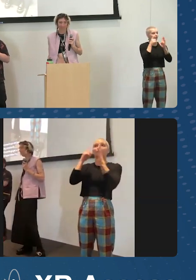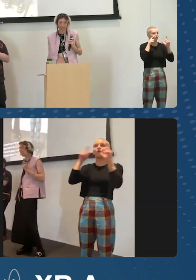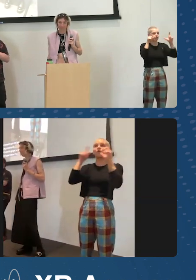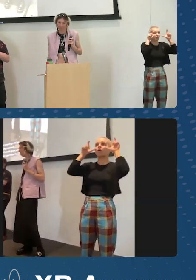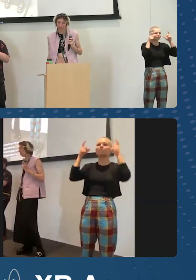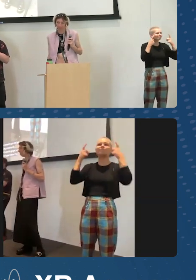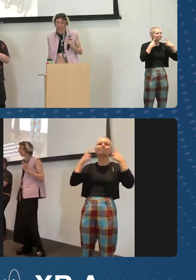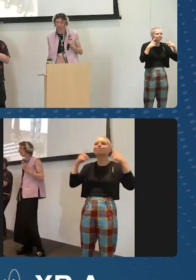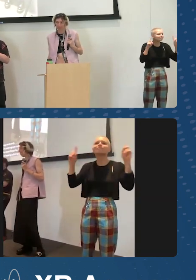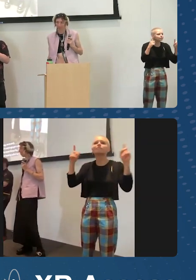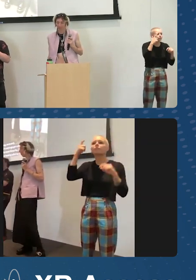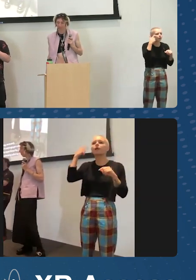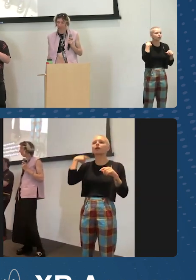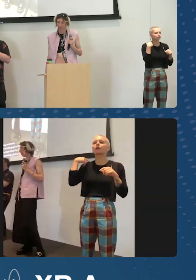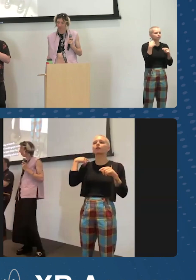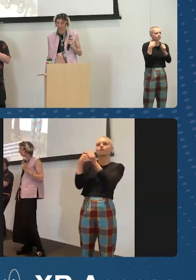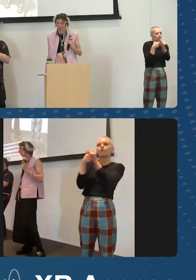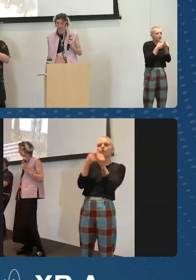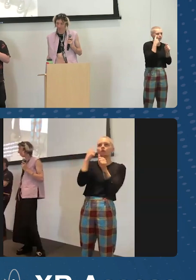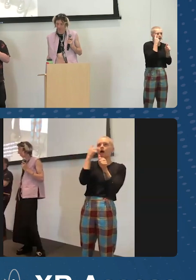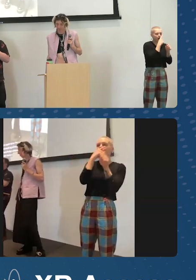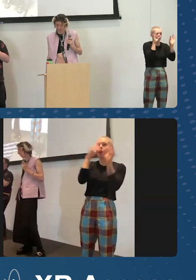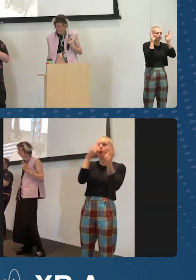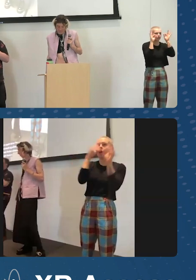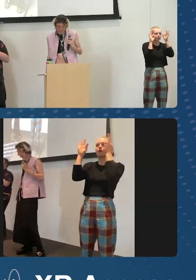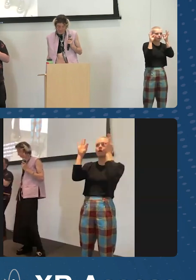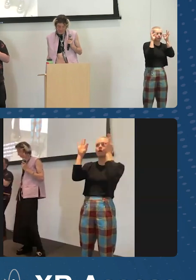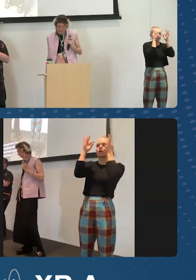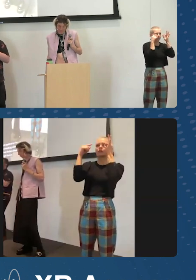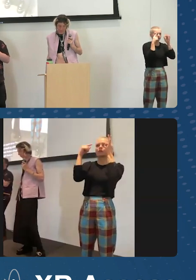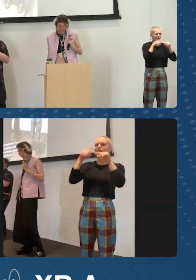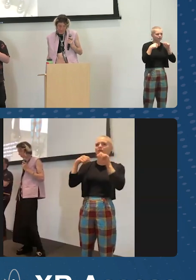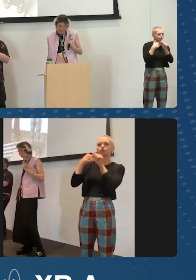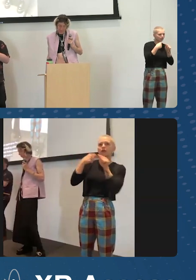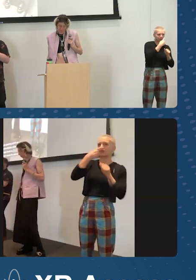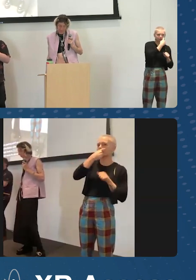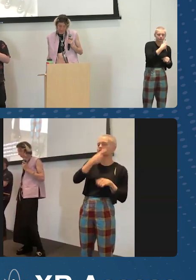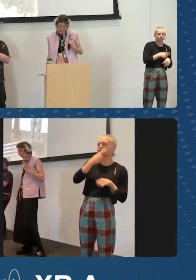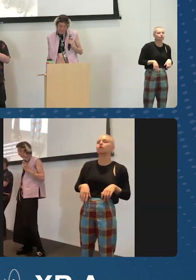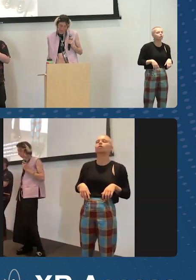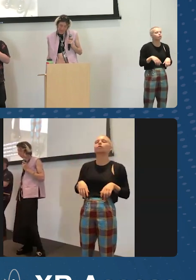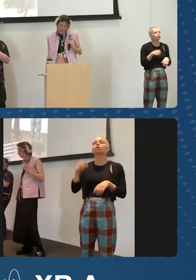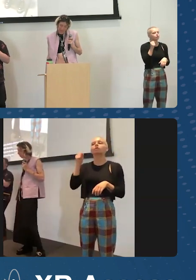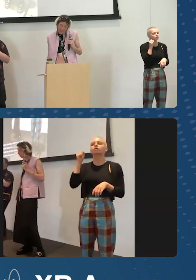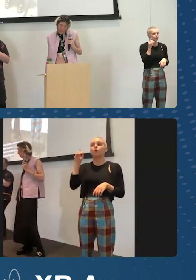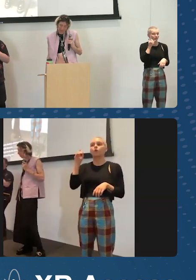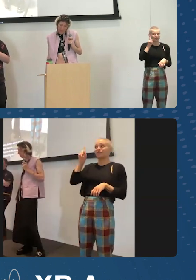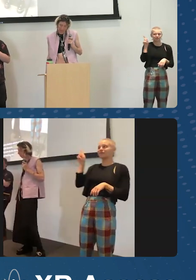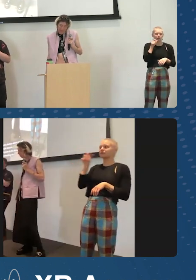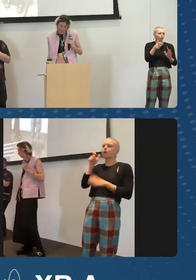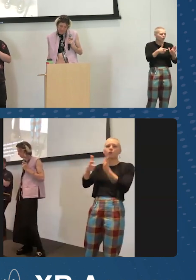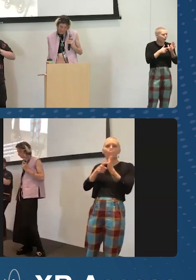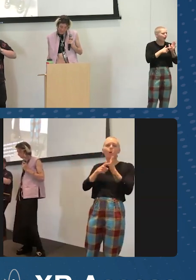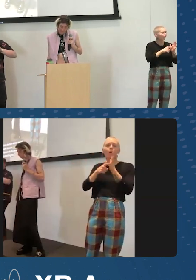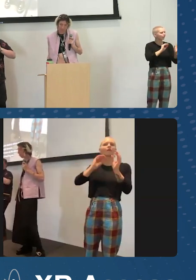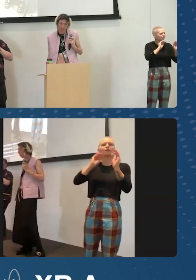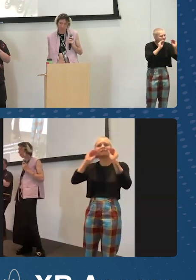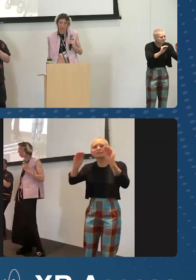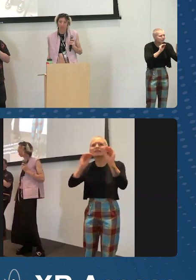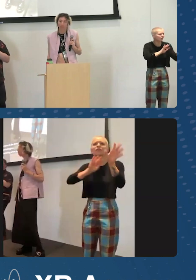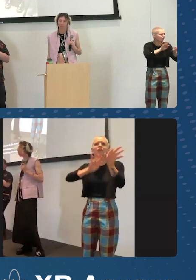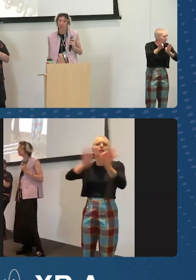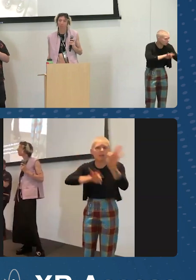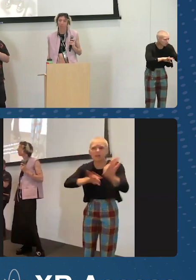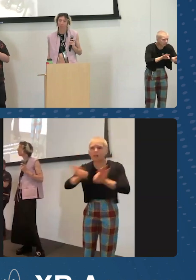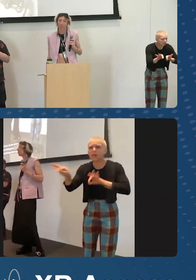where you just sit down and it's like, you have the agency to go do this, stop. There's no bells or whistles and that sort of thing. And